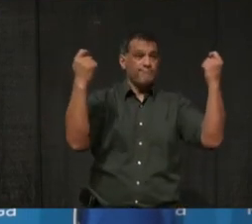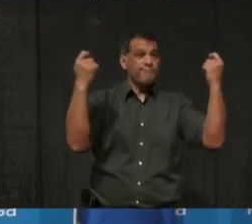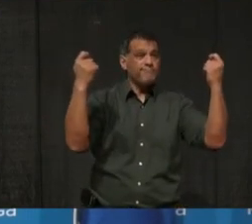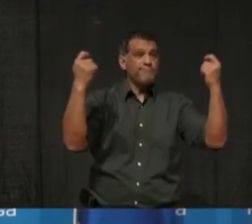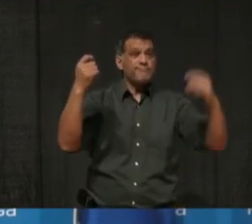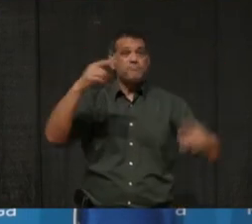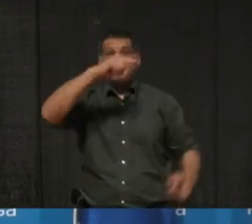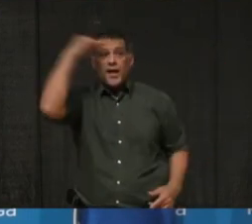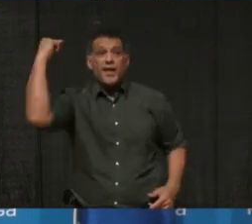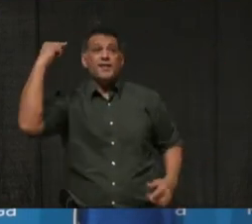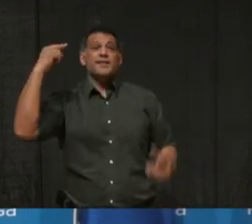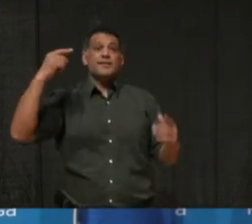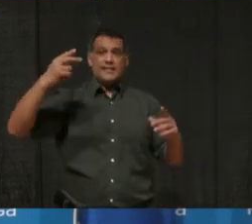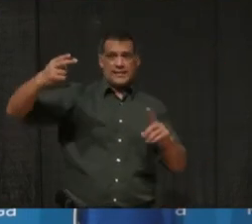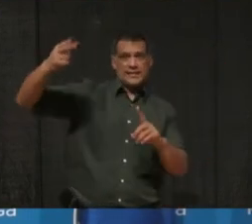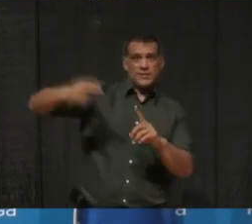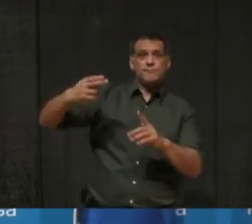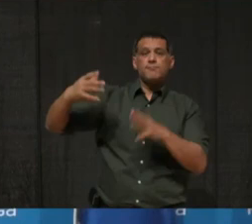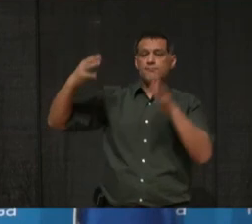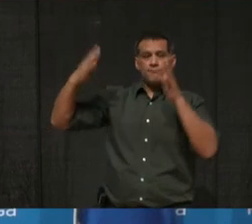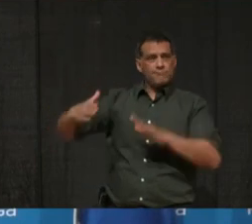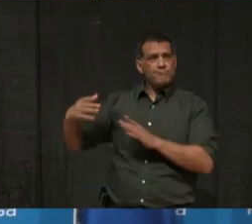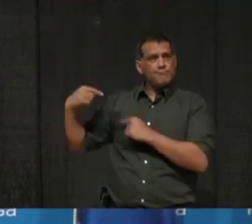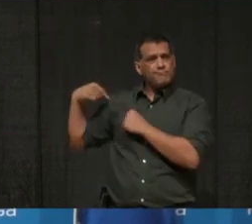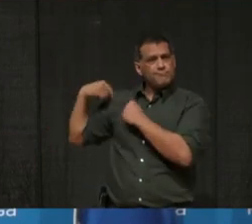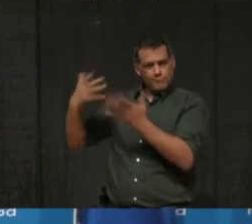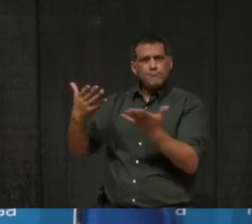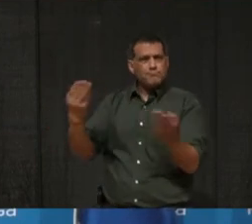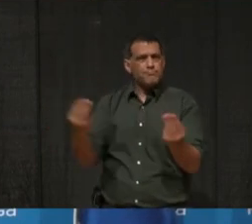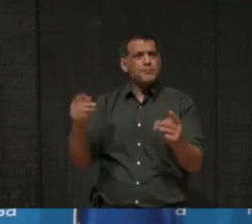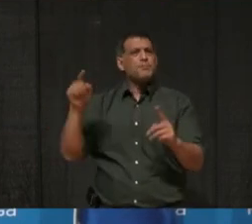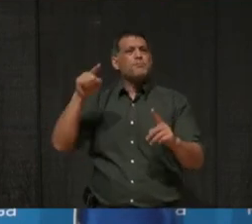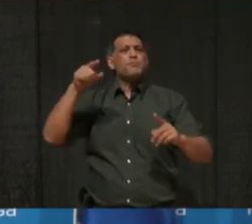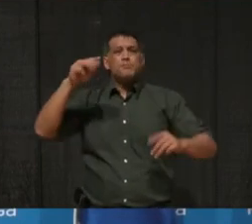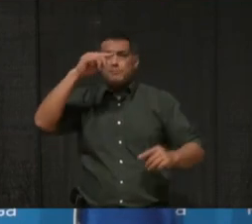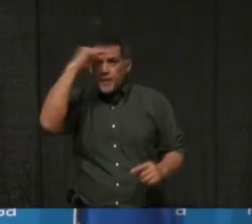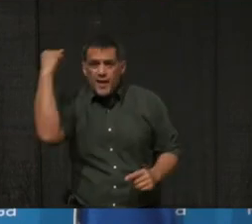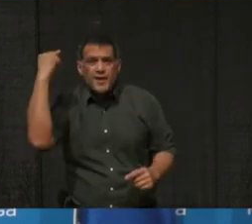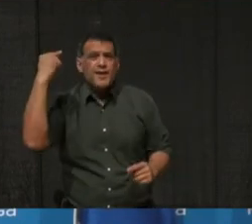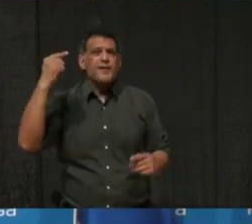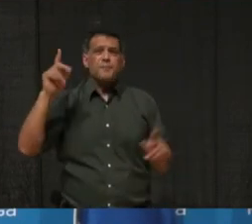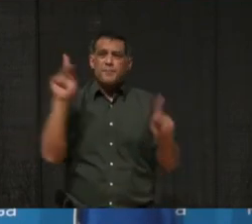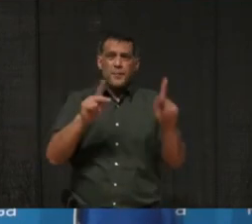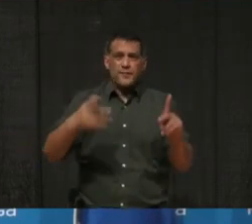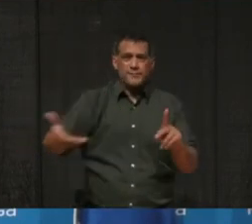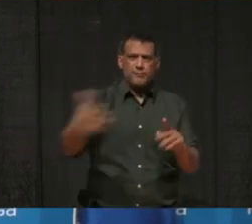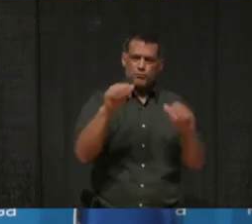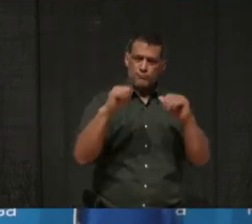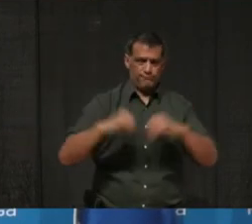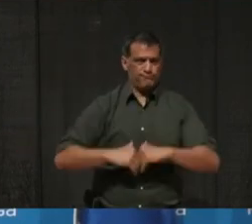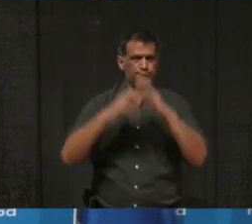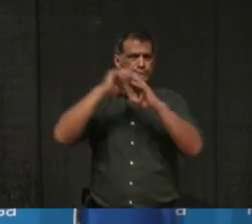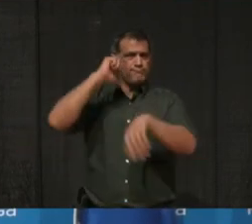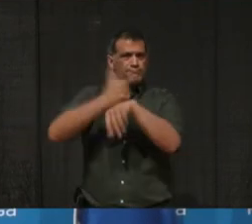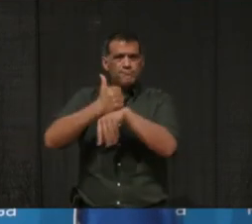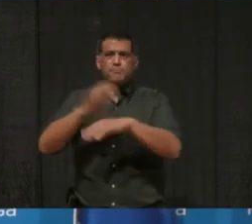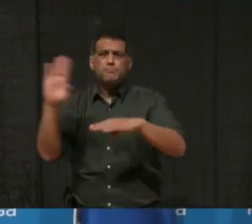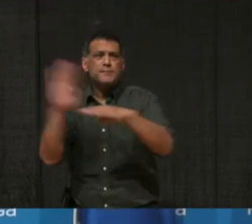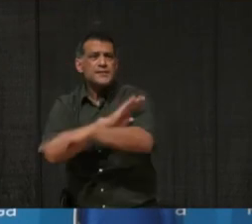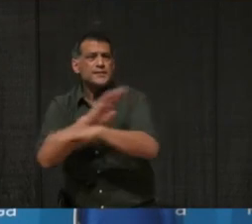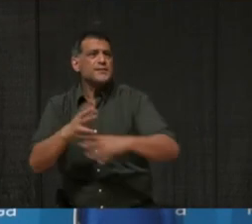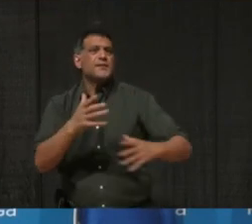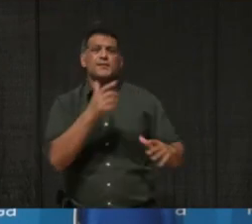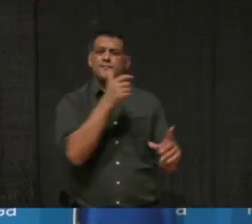trailblazers, organizations, and businesses who have helped lift up the community during the pandemic. Stay tuned for